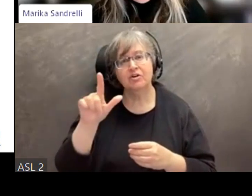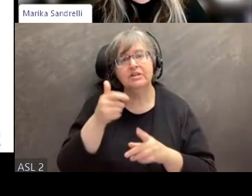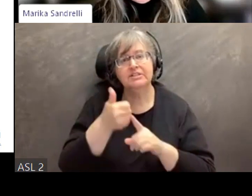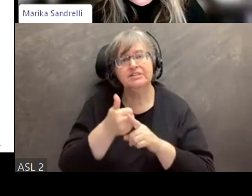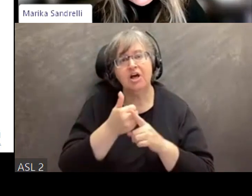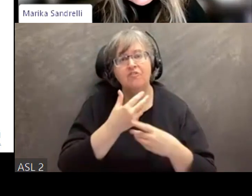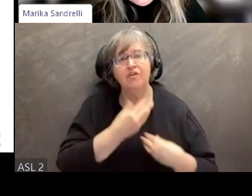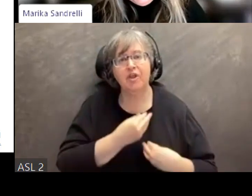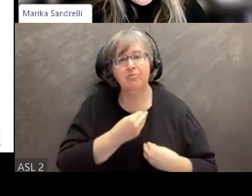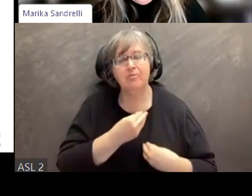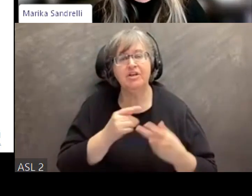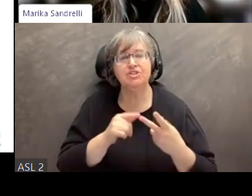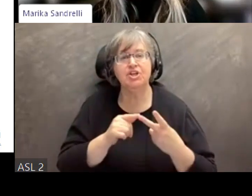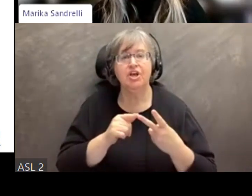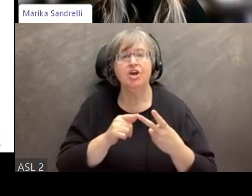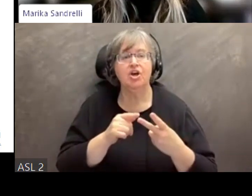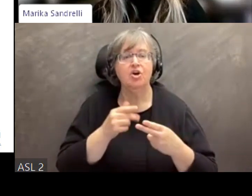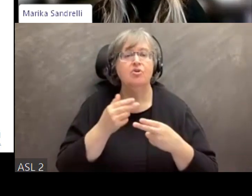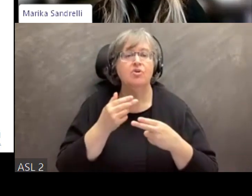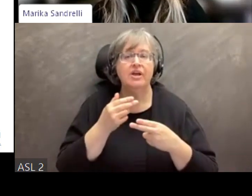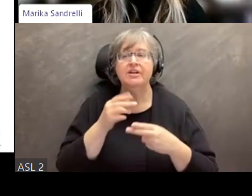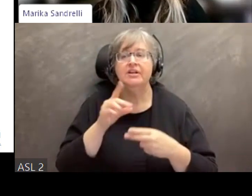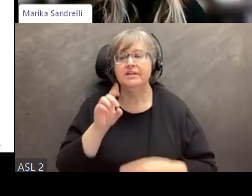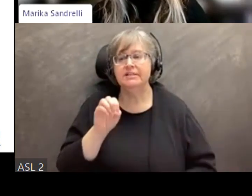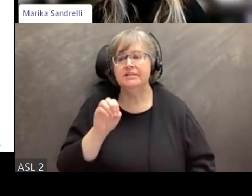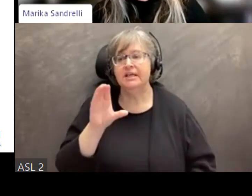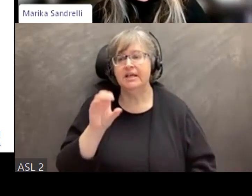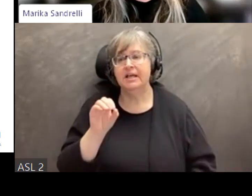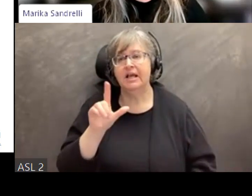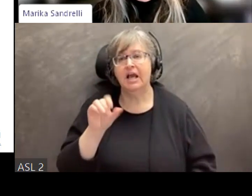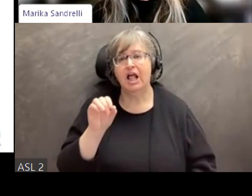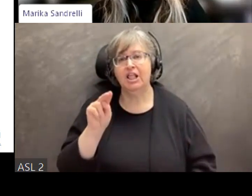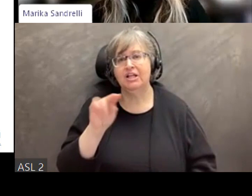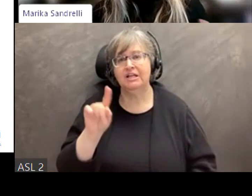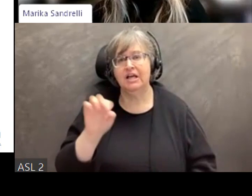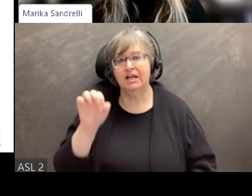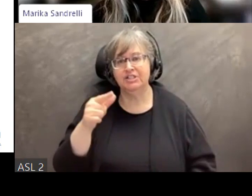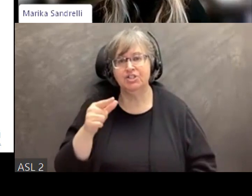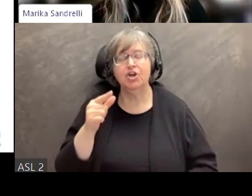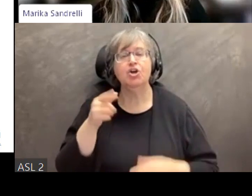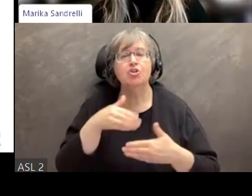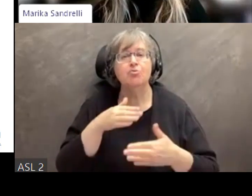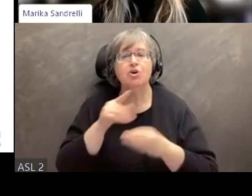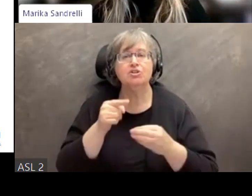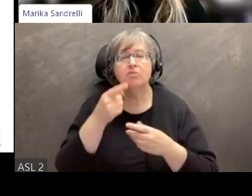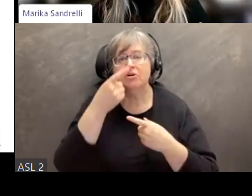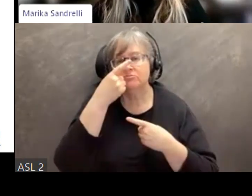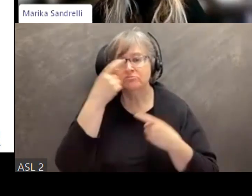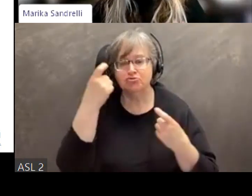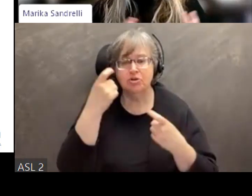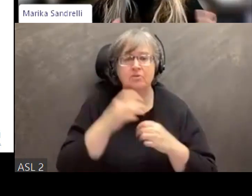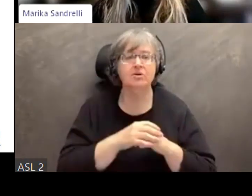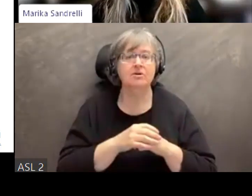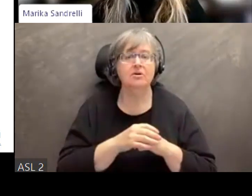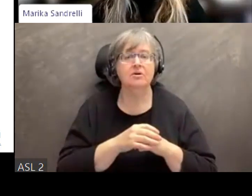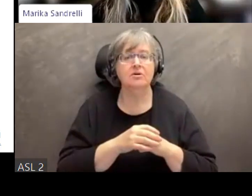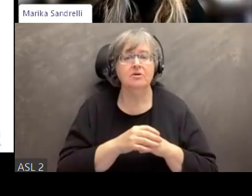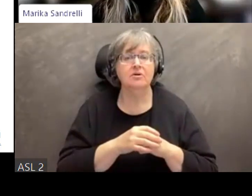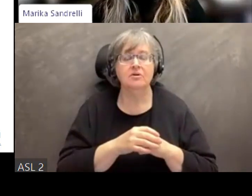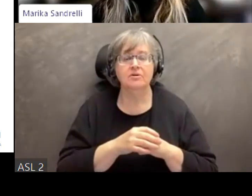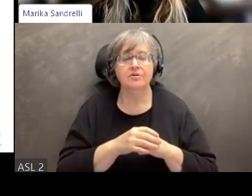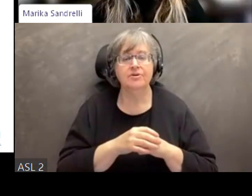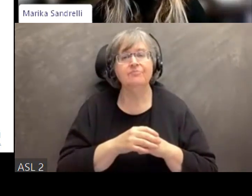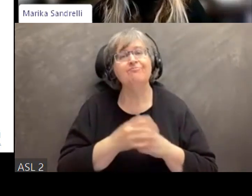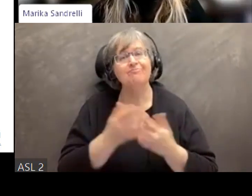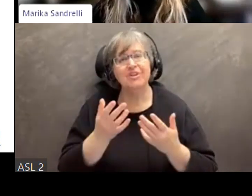started decolonizing our approach and our thinking around trauma. So you'll see the theory of change. It really comes down